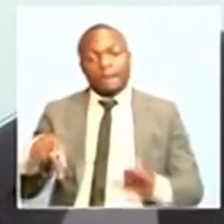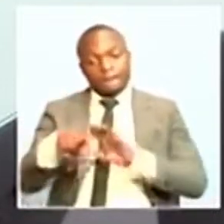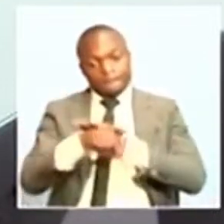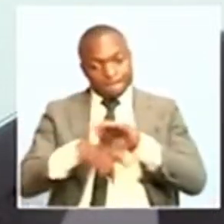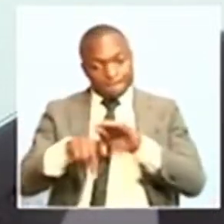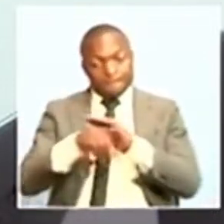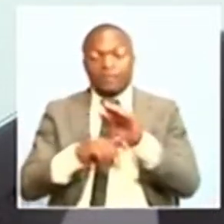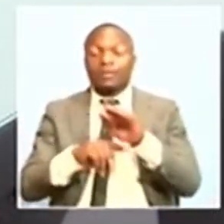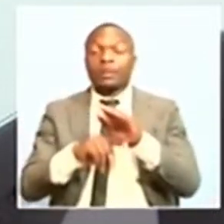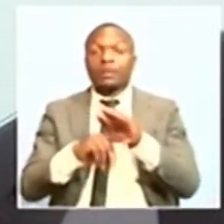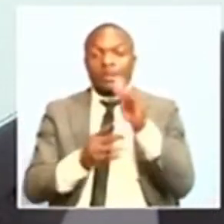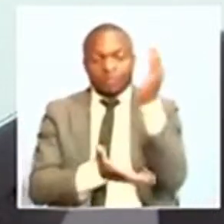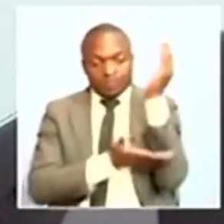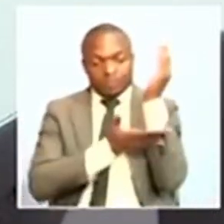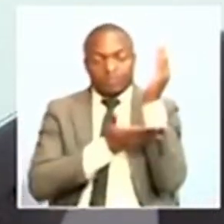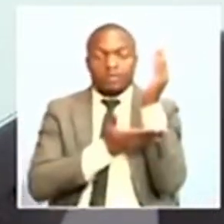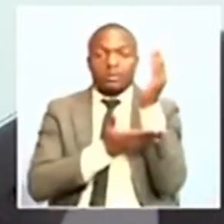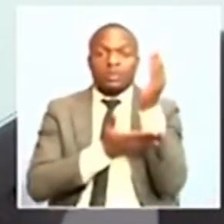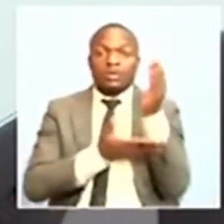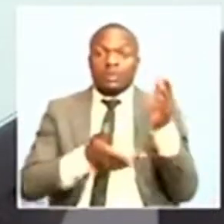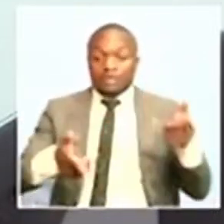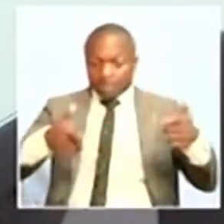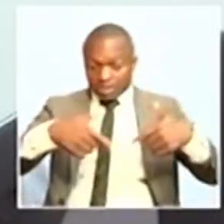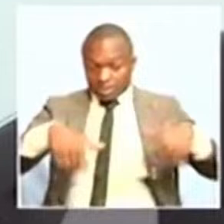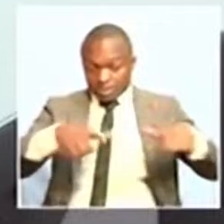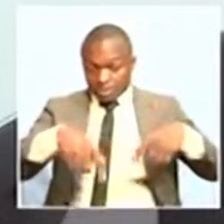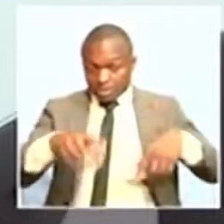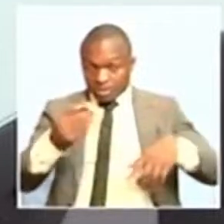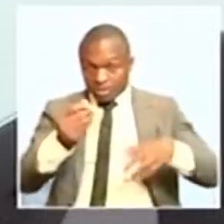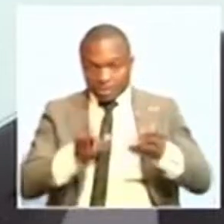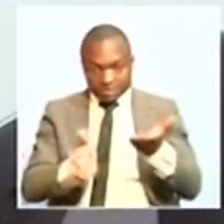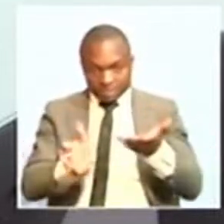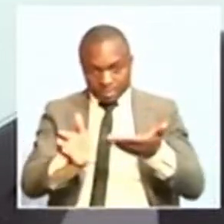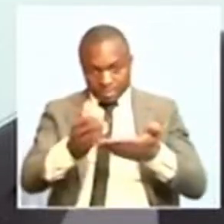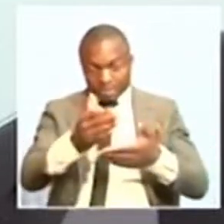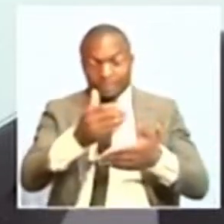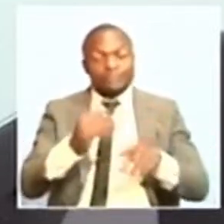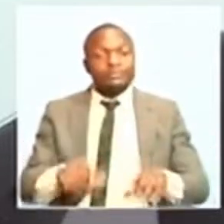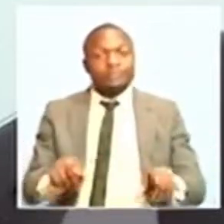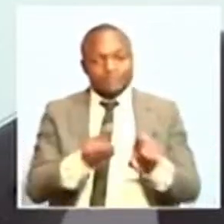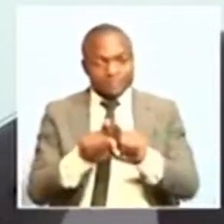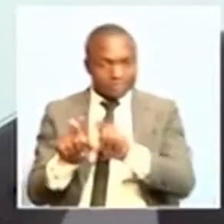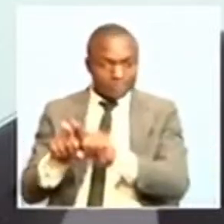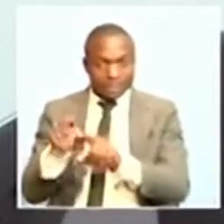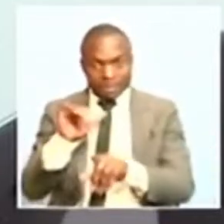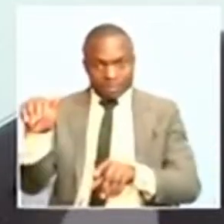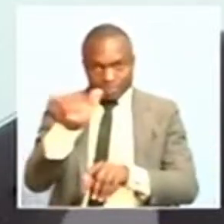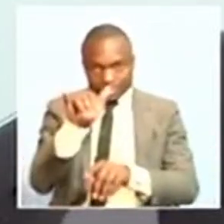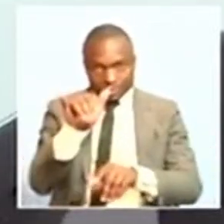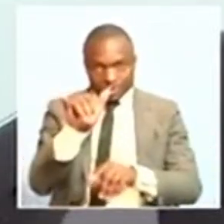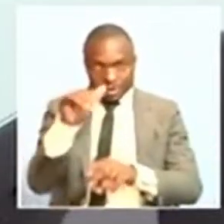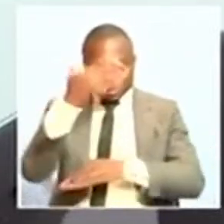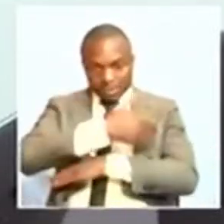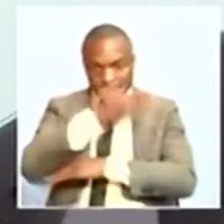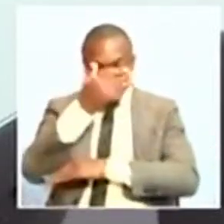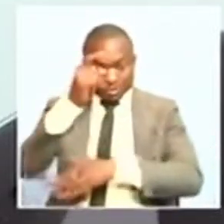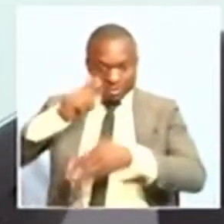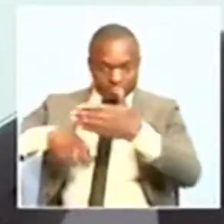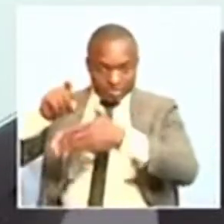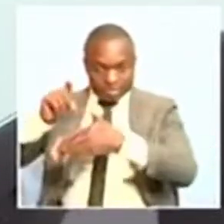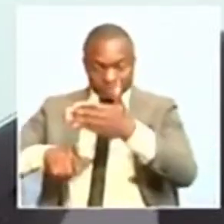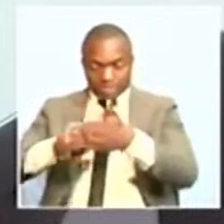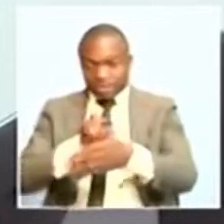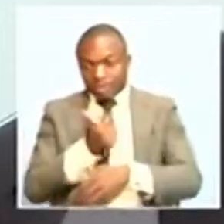to enhance domestic revenue generation, but it is also aimed at standardizing excise duty on